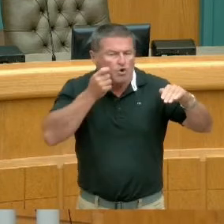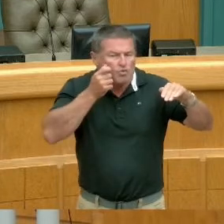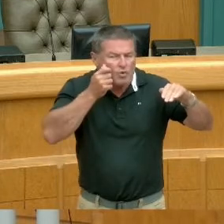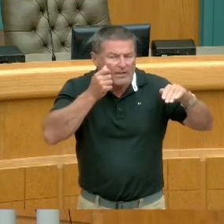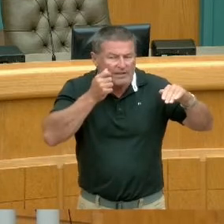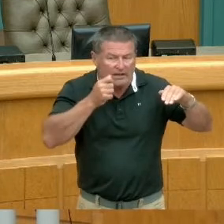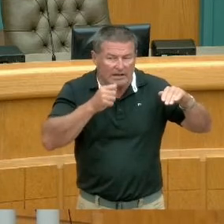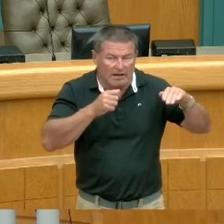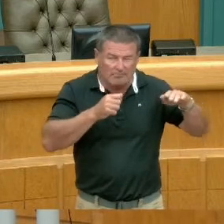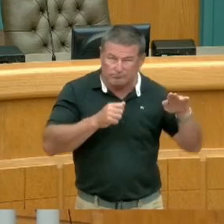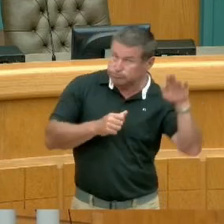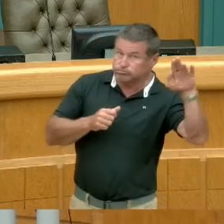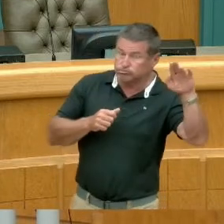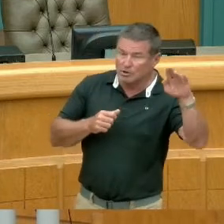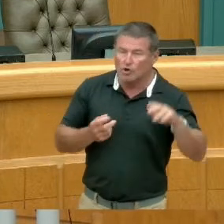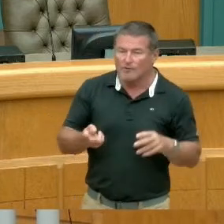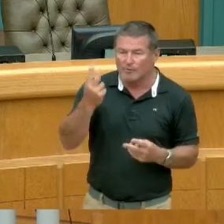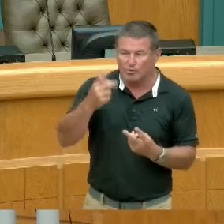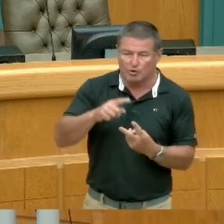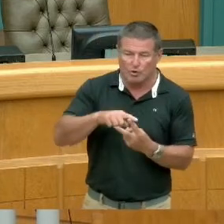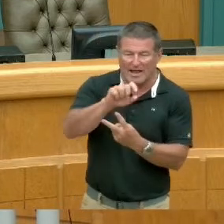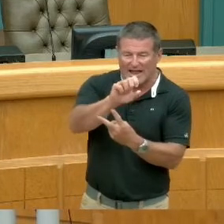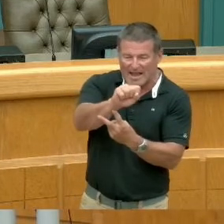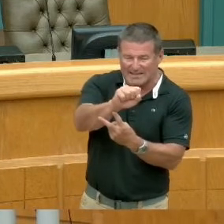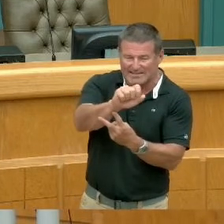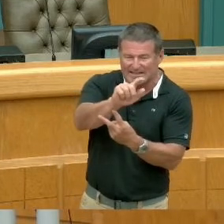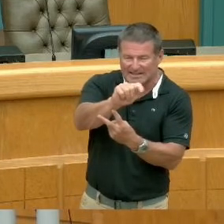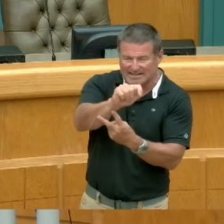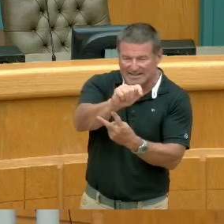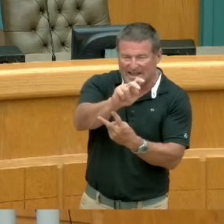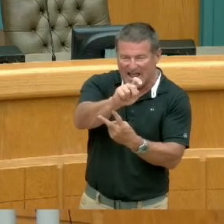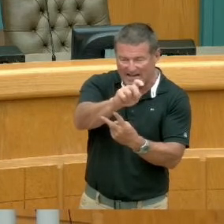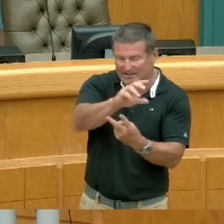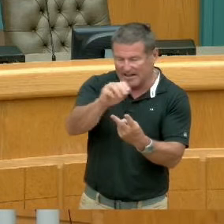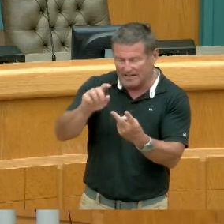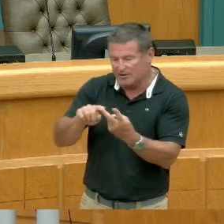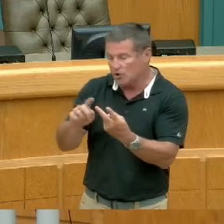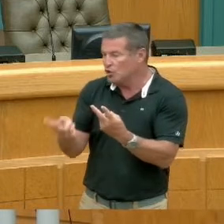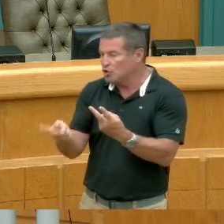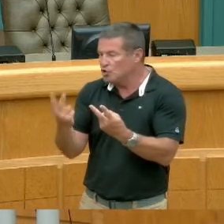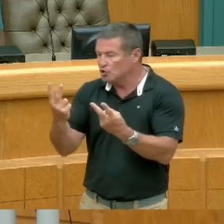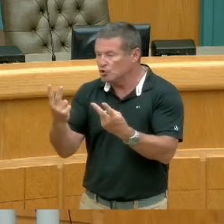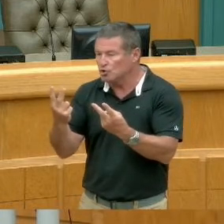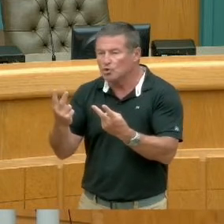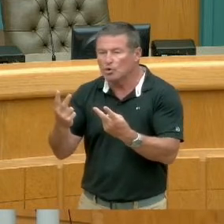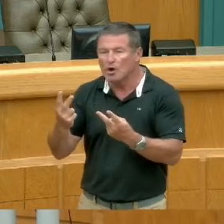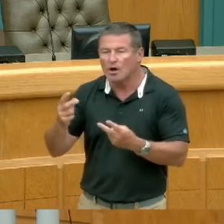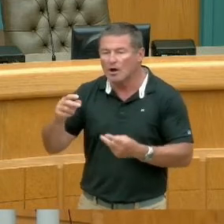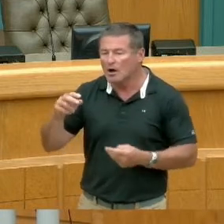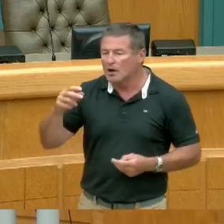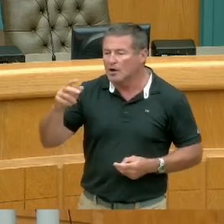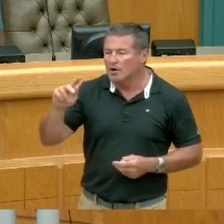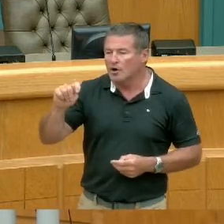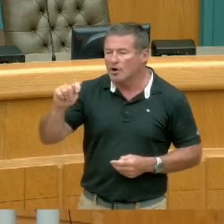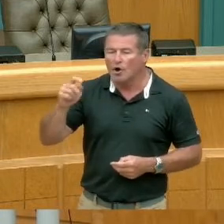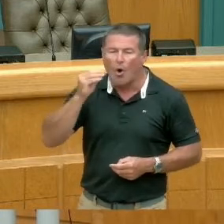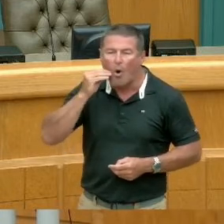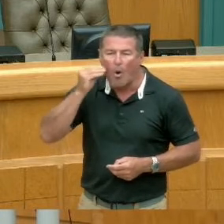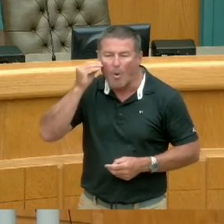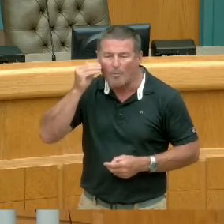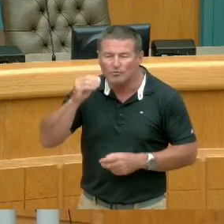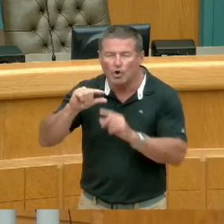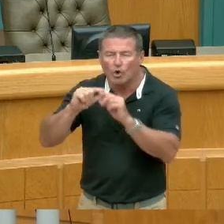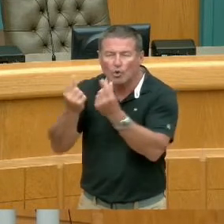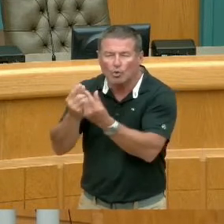2 outbreaks, we know, our beef processing plant, as well as 2 transitional homes caused a big spike